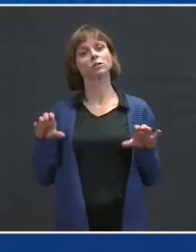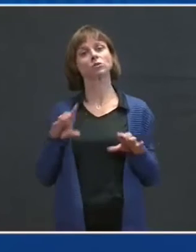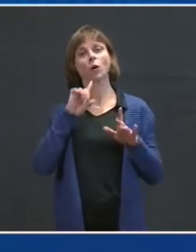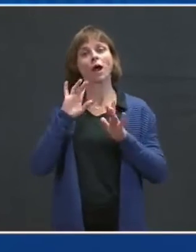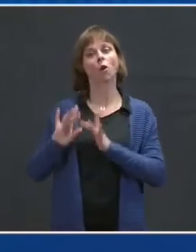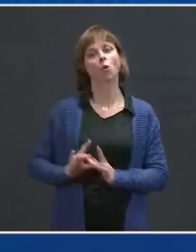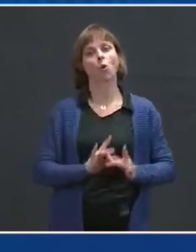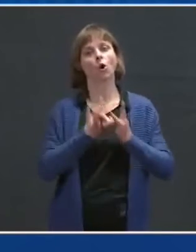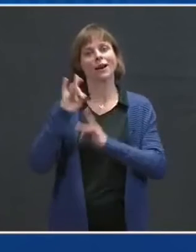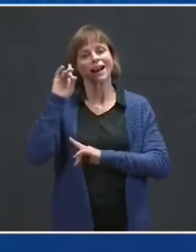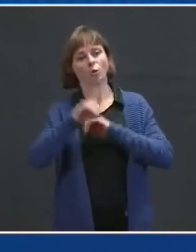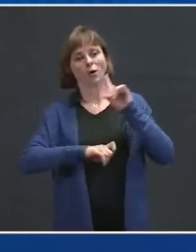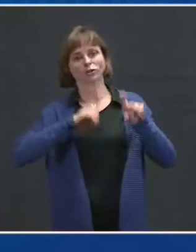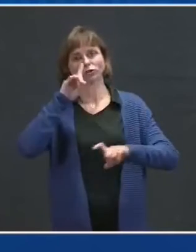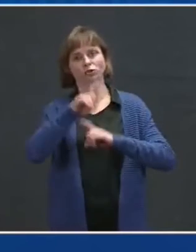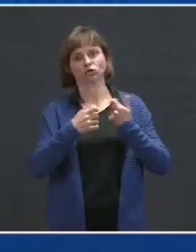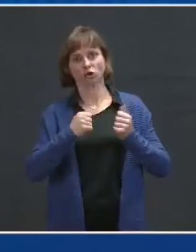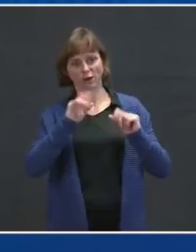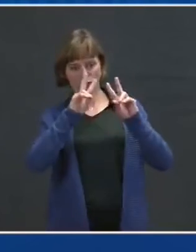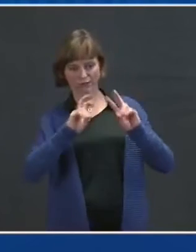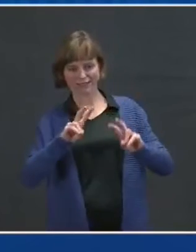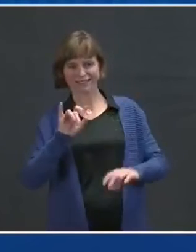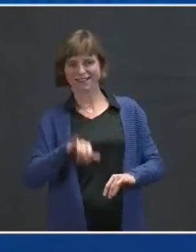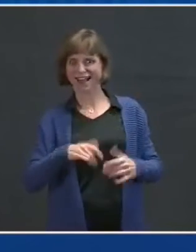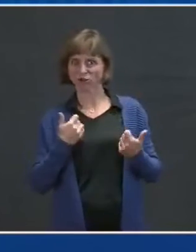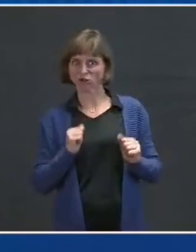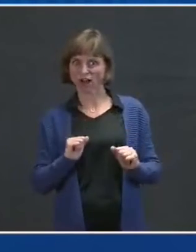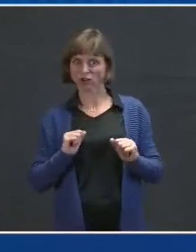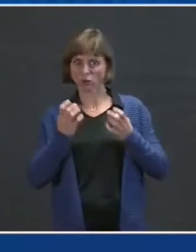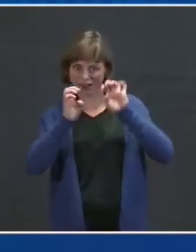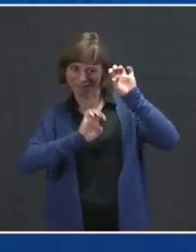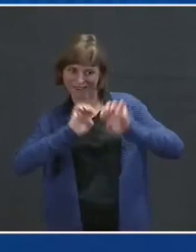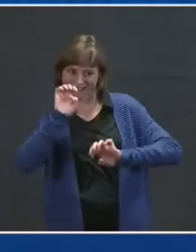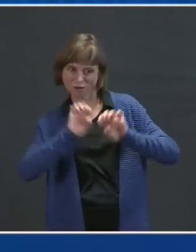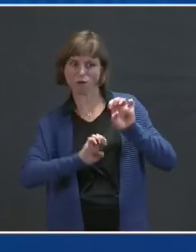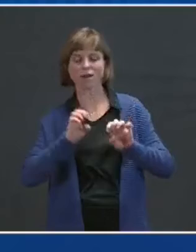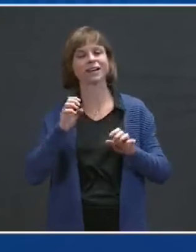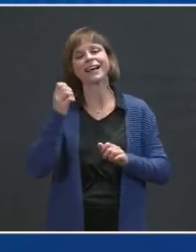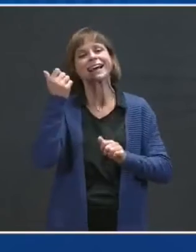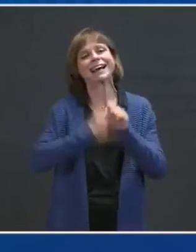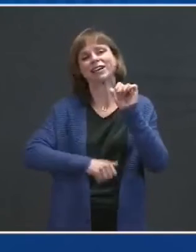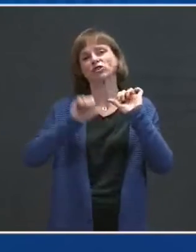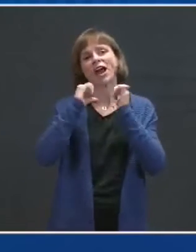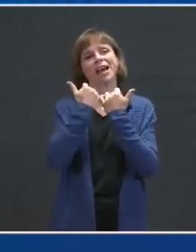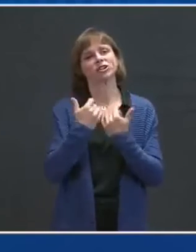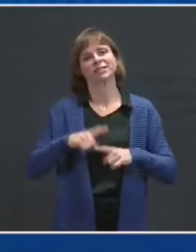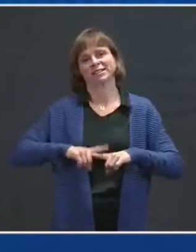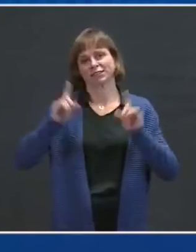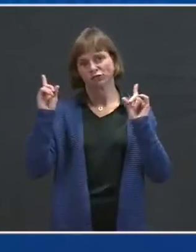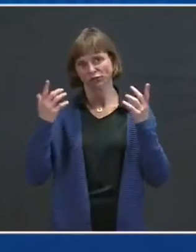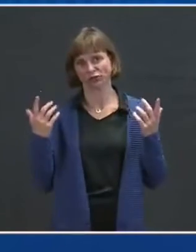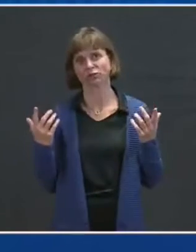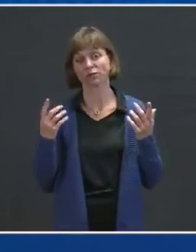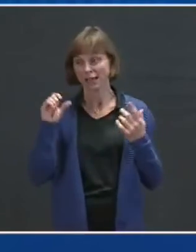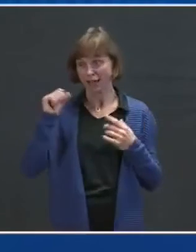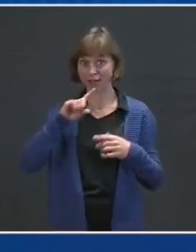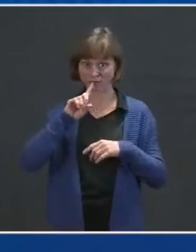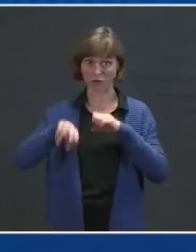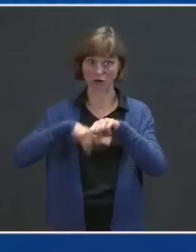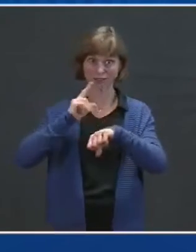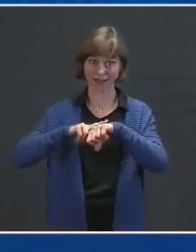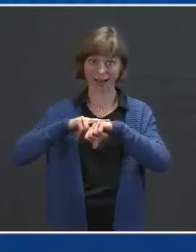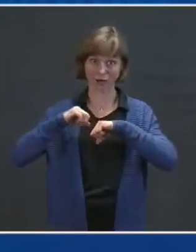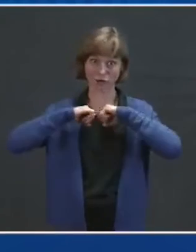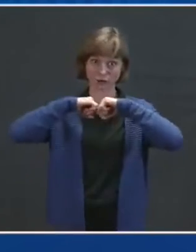questions to assess that and pull that piece together. It varies agency by agency, and certainly there is national security impact, and that is